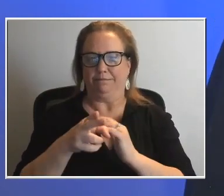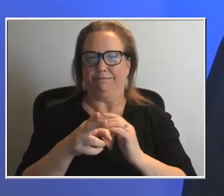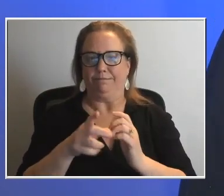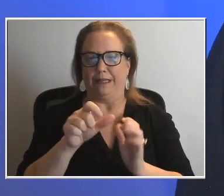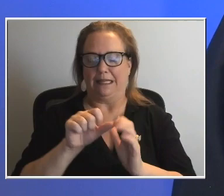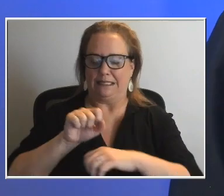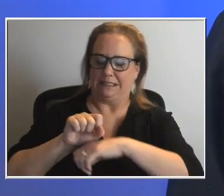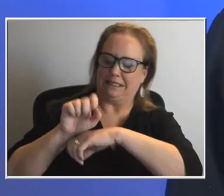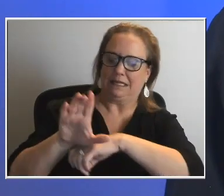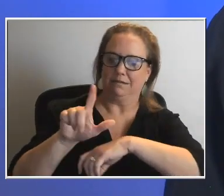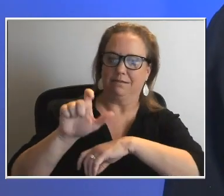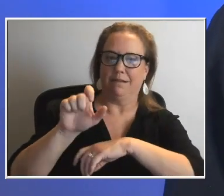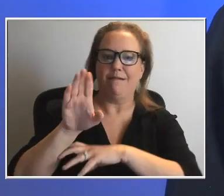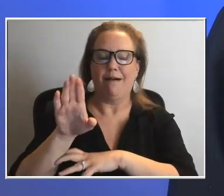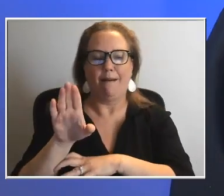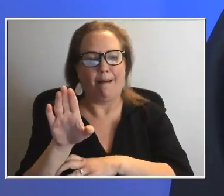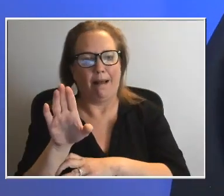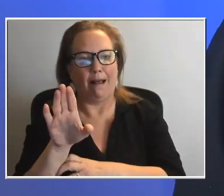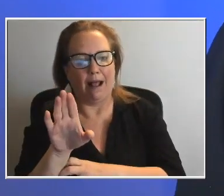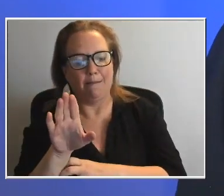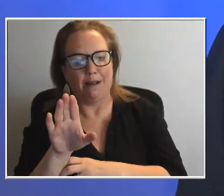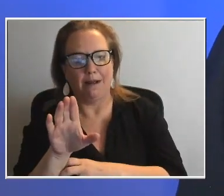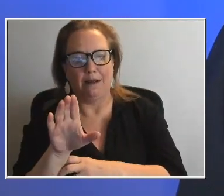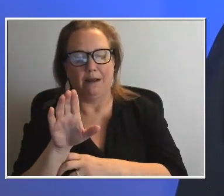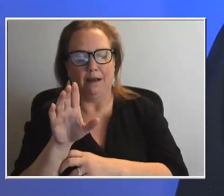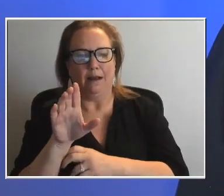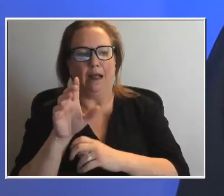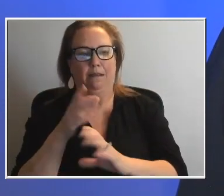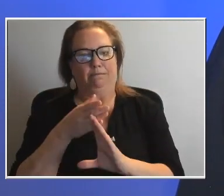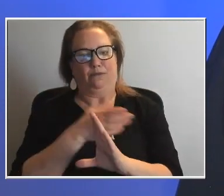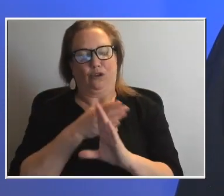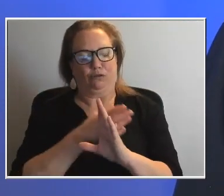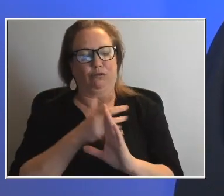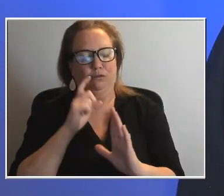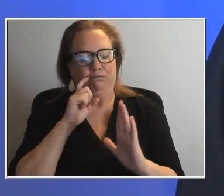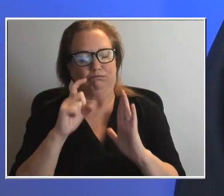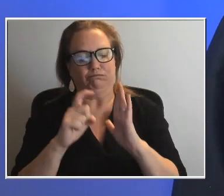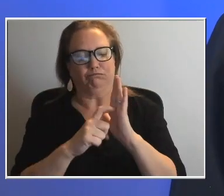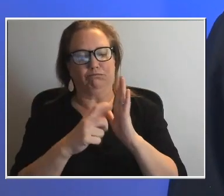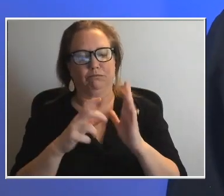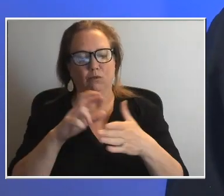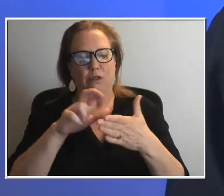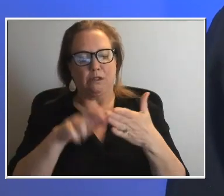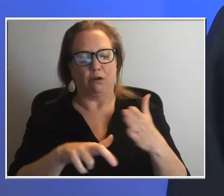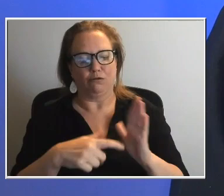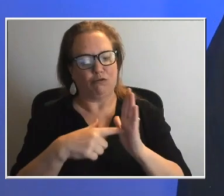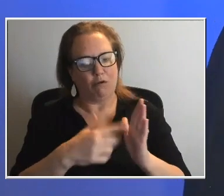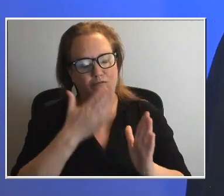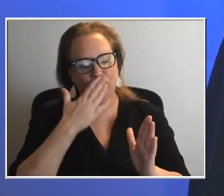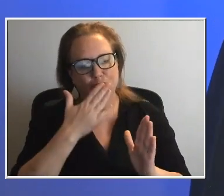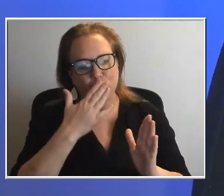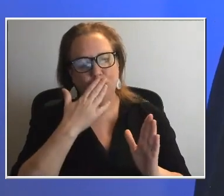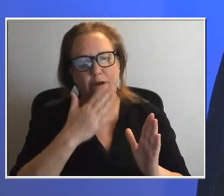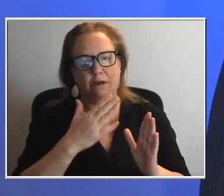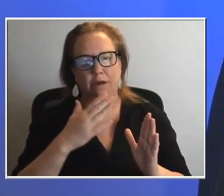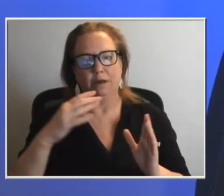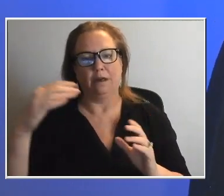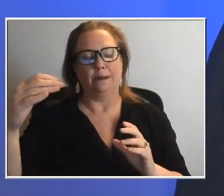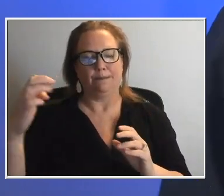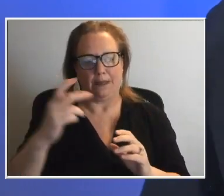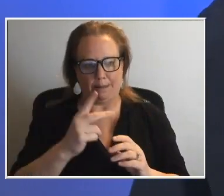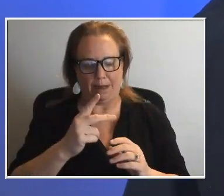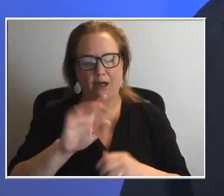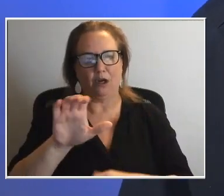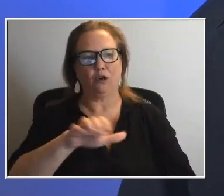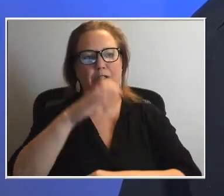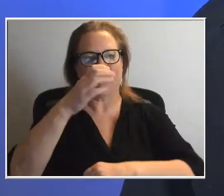and they were preliminary showed that it was really good. And then, came back not only on Christmas